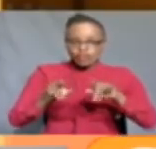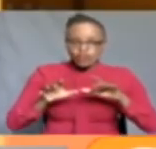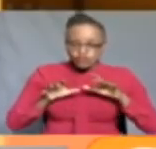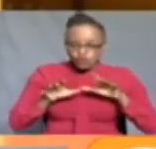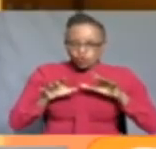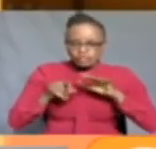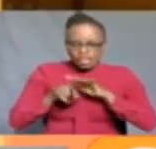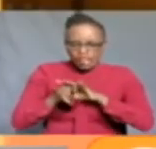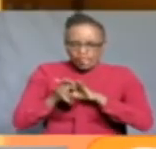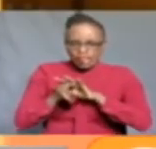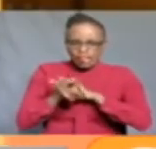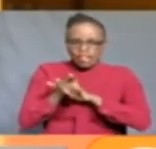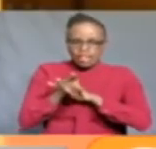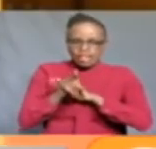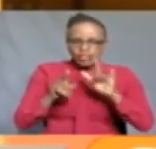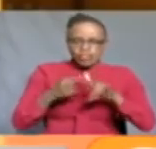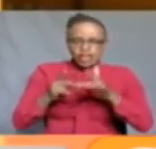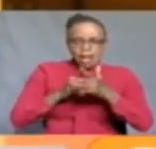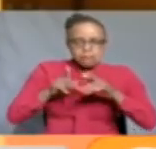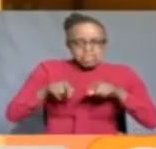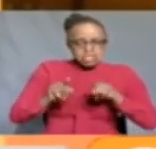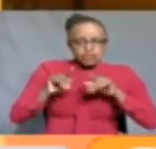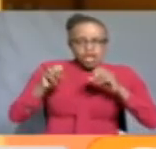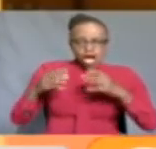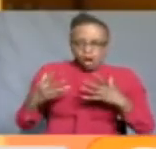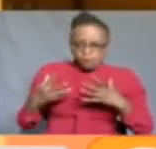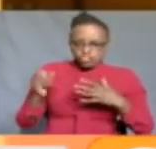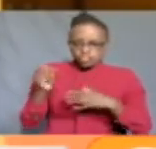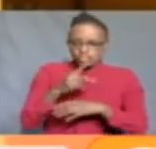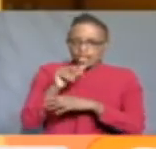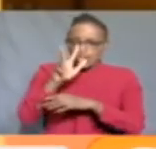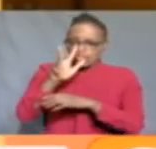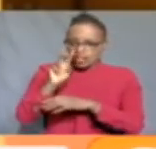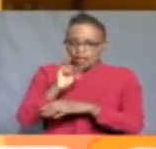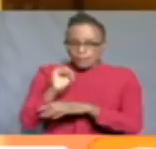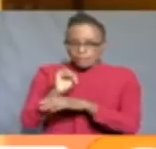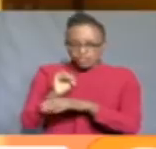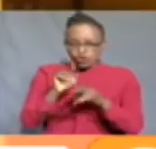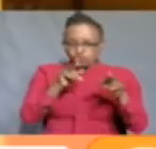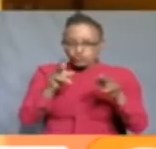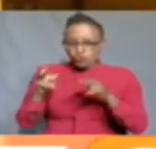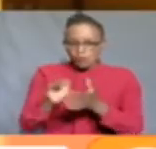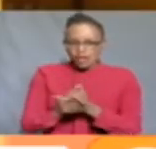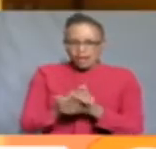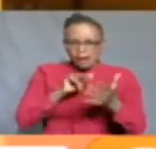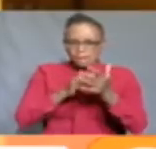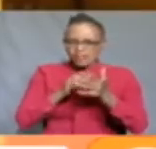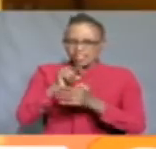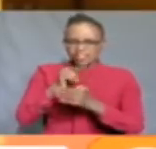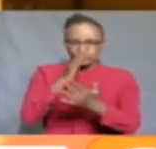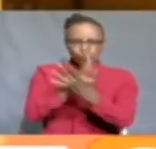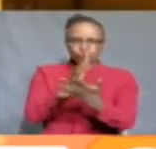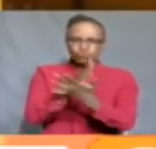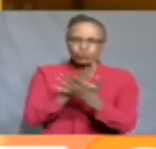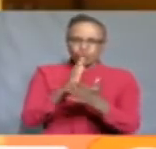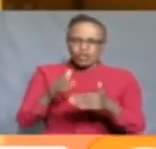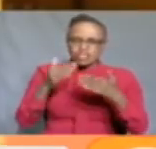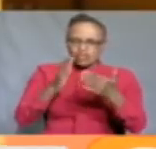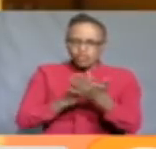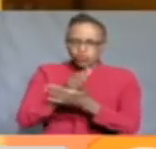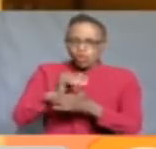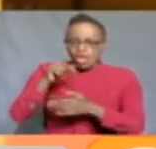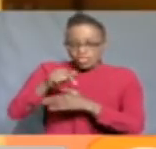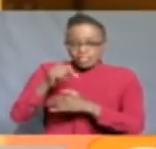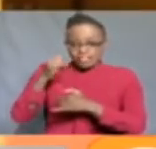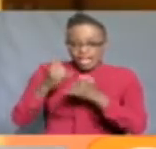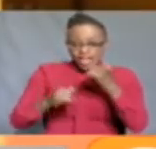way and paid himself a salary of 3 million. So it has been, in fact, you give him by end of this